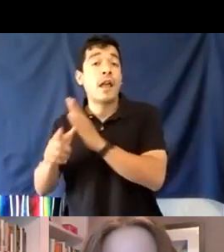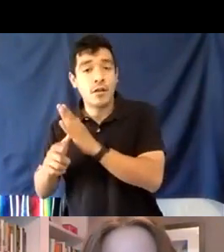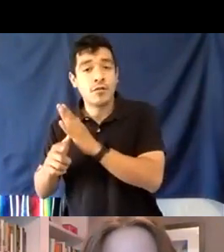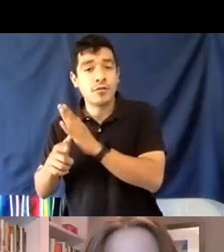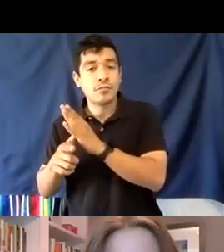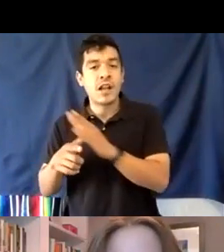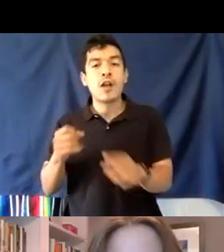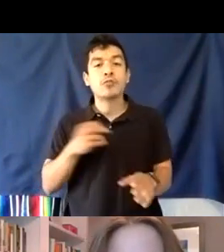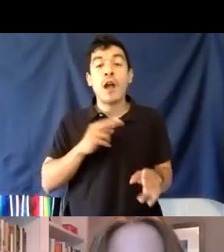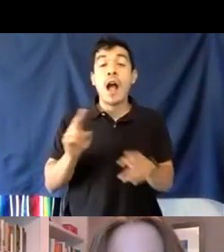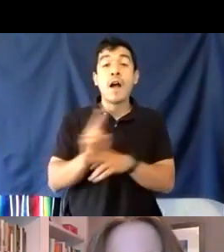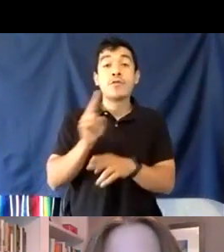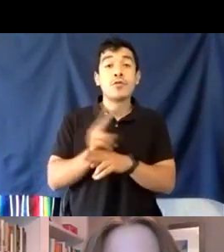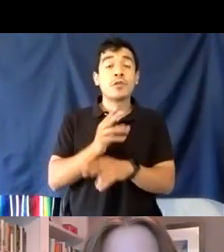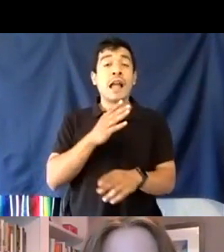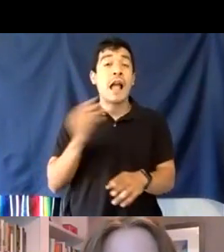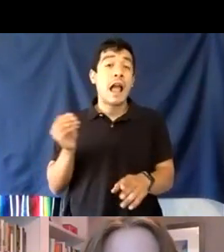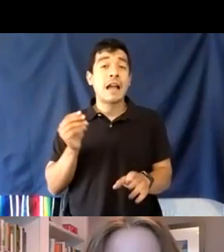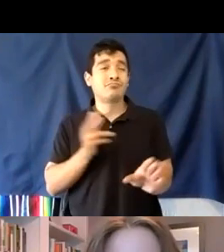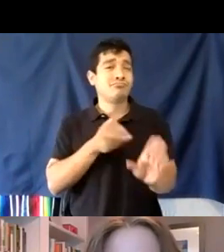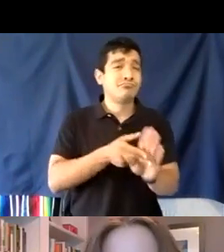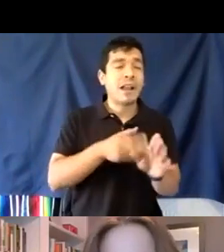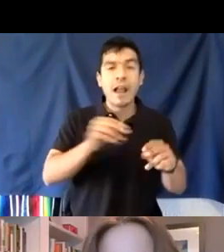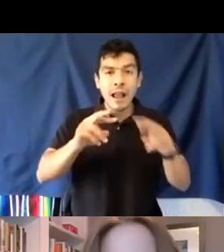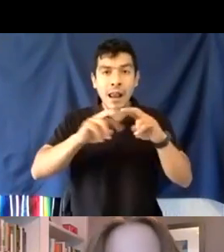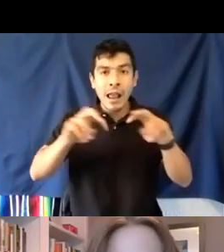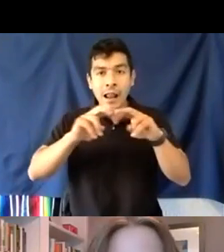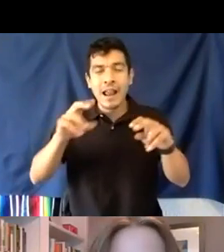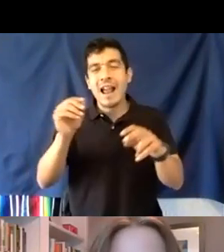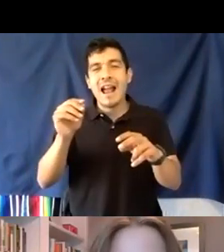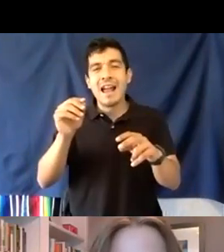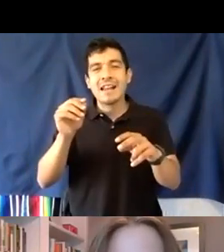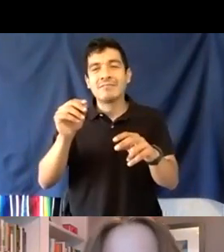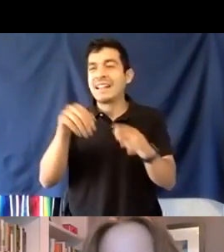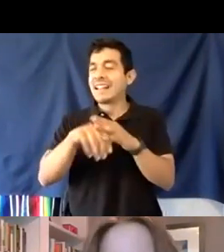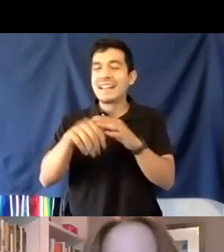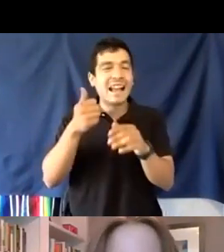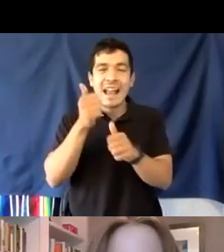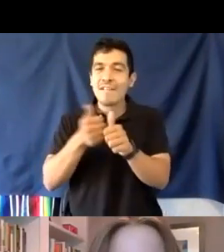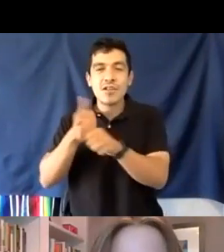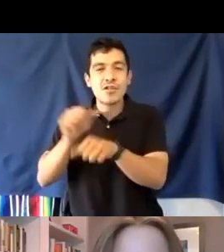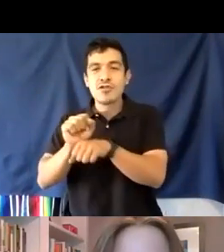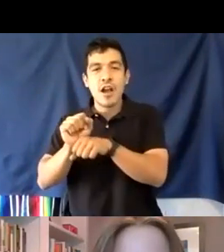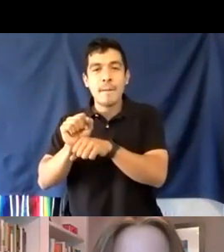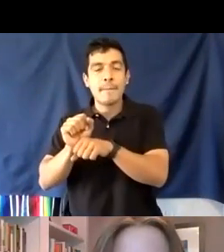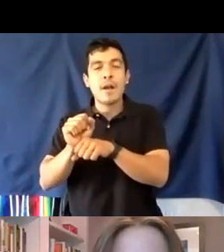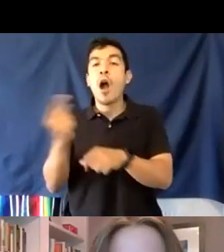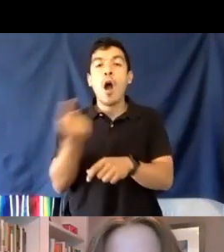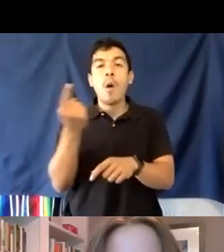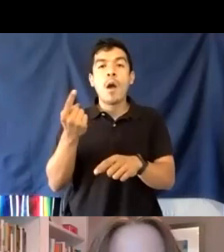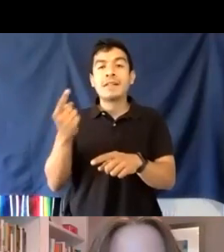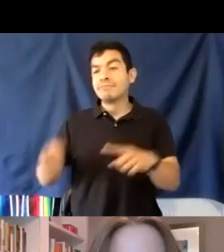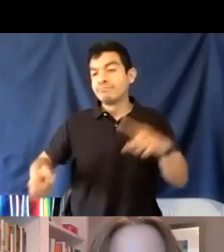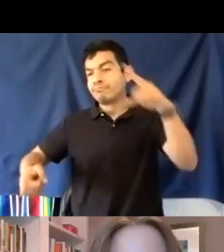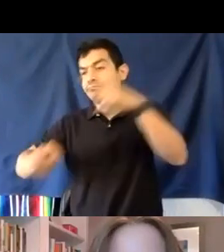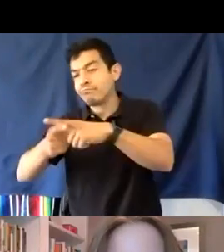and facilitated and analyzed research in every job I've had, always at the intersection of media and social